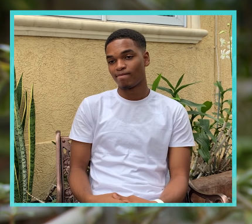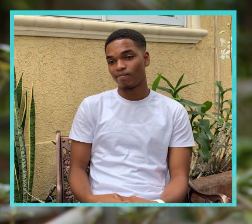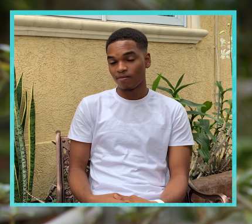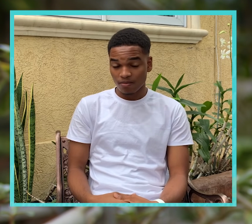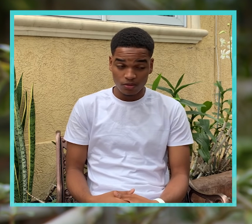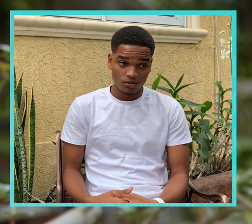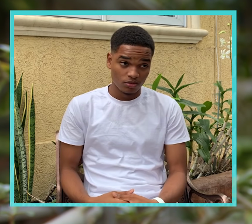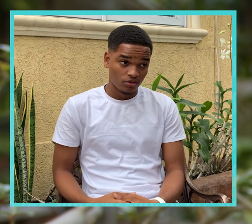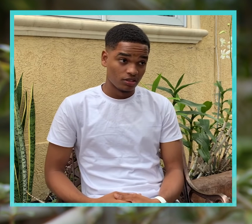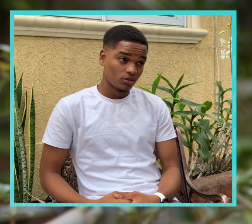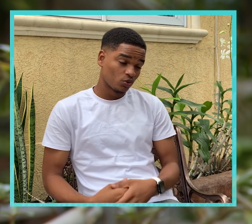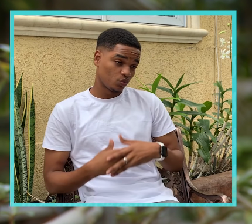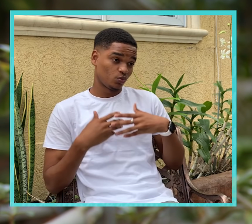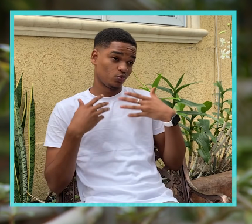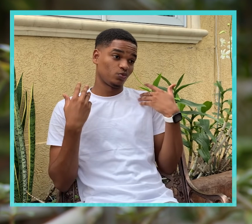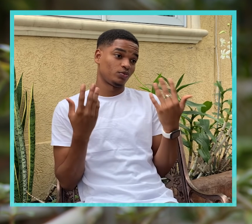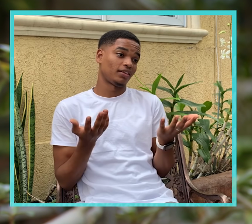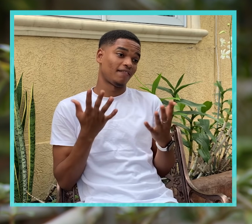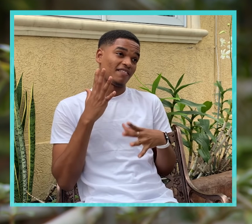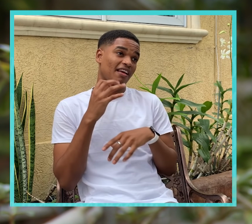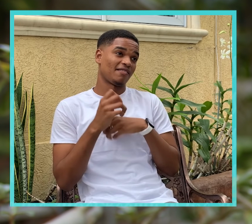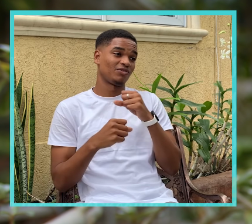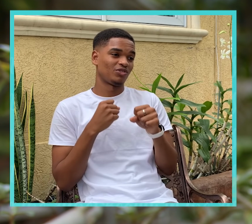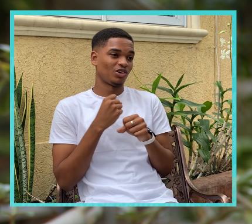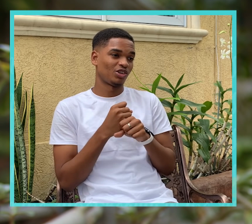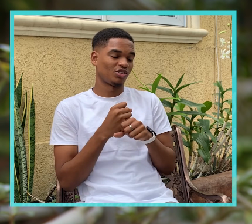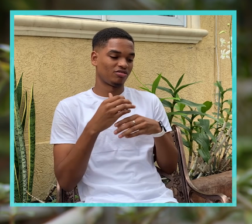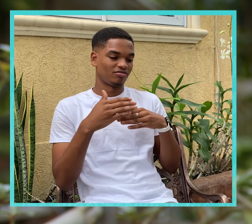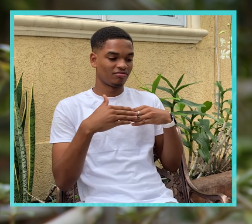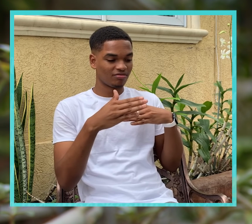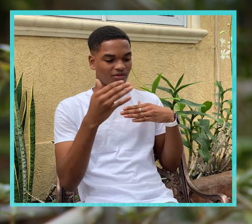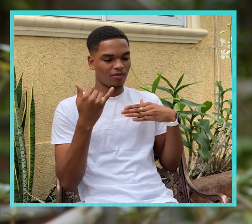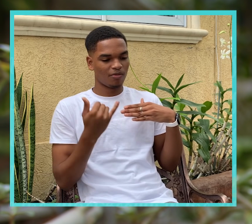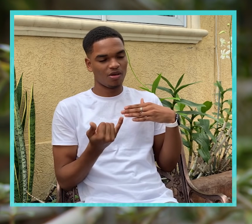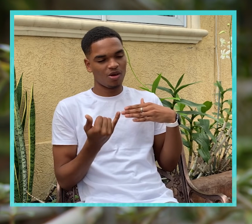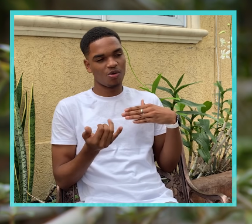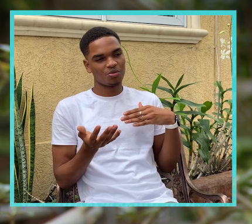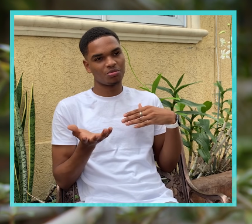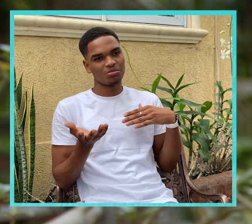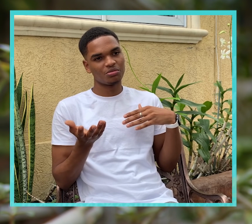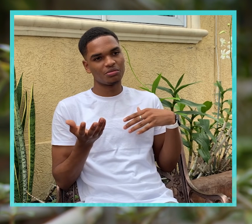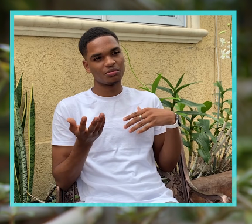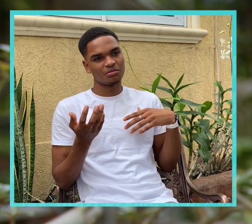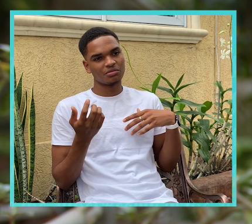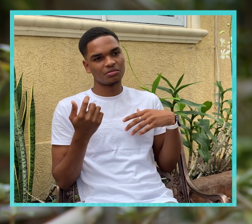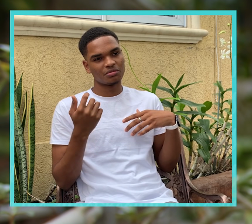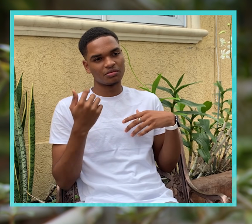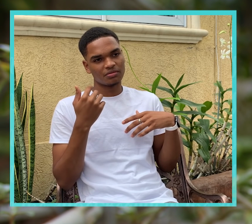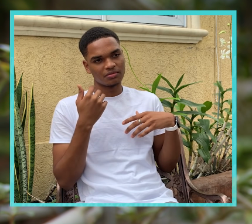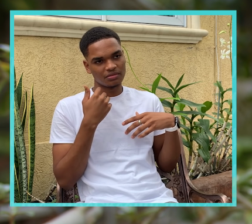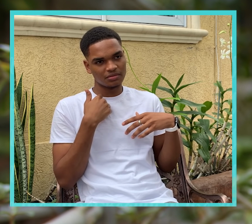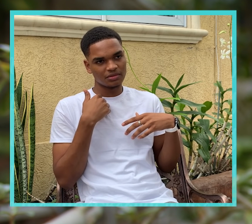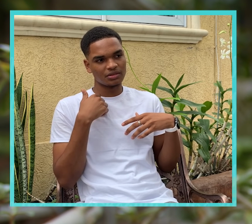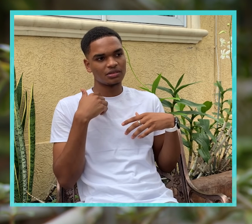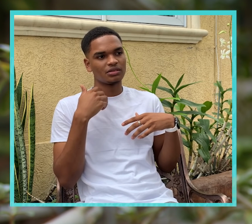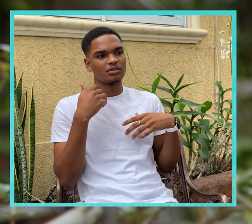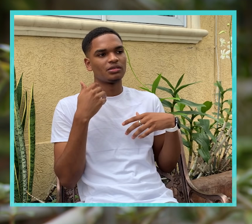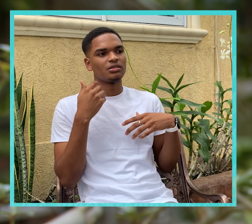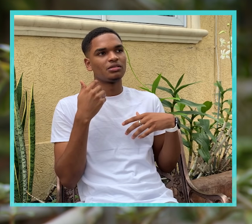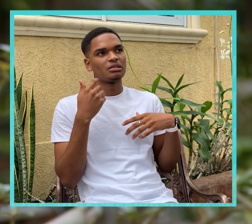Well, five years from now, I see myself with a fully fledged,